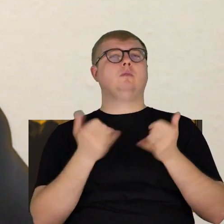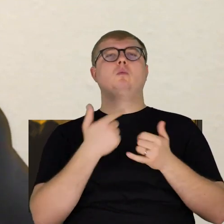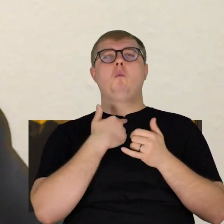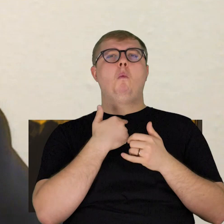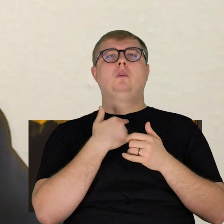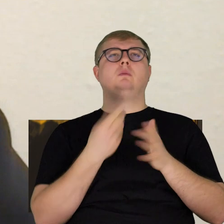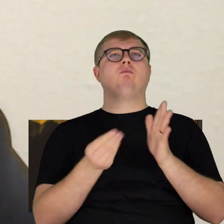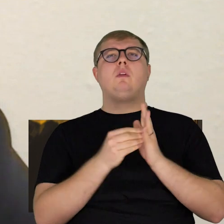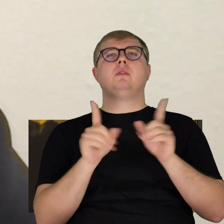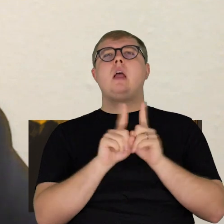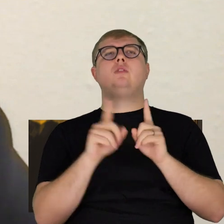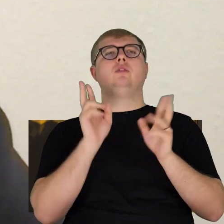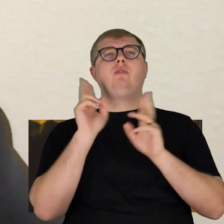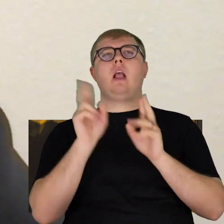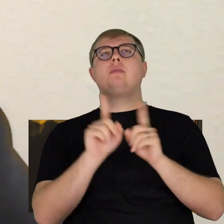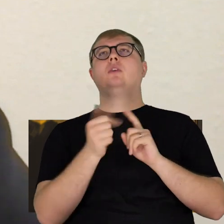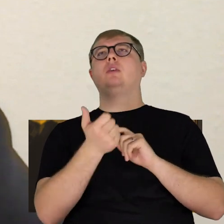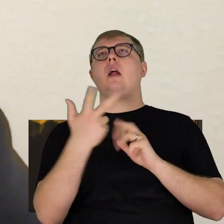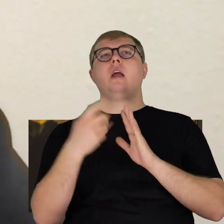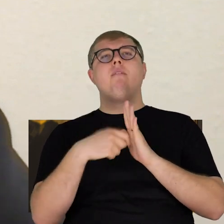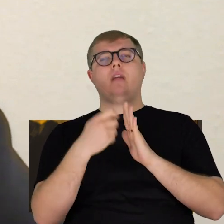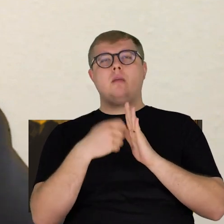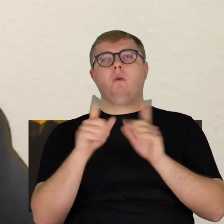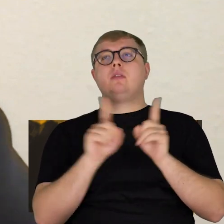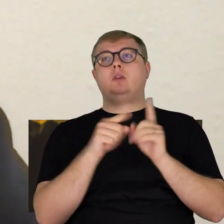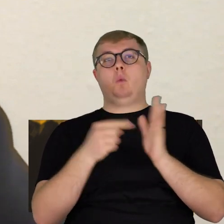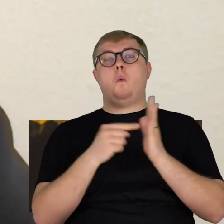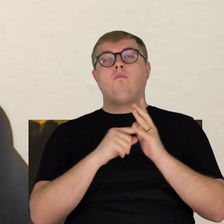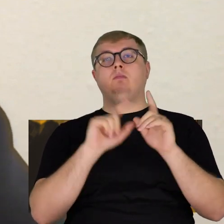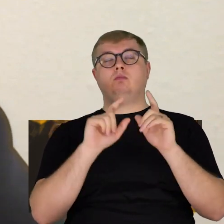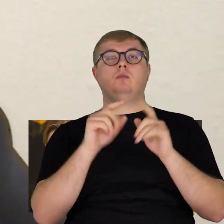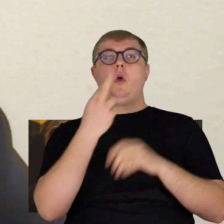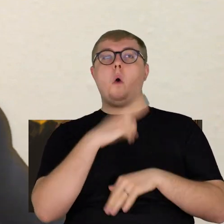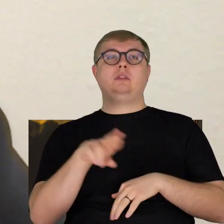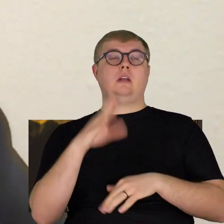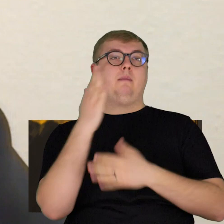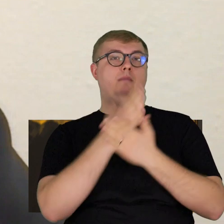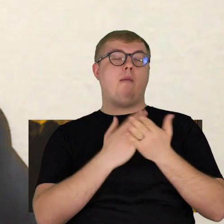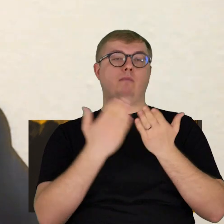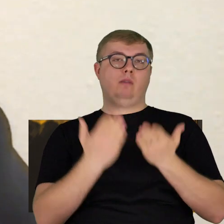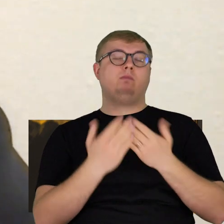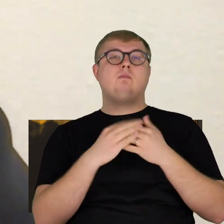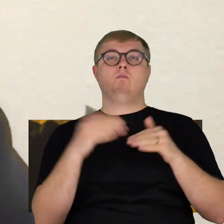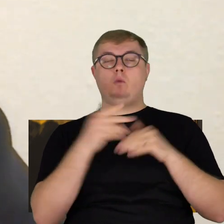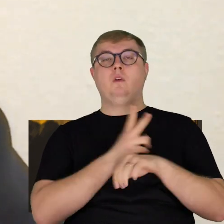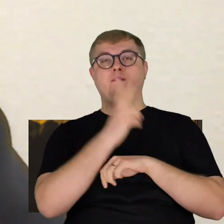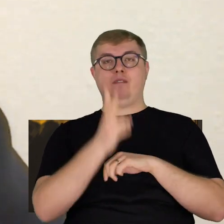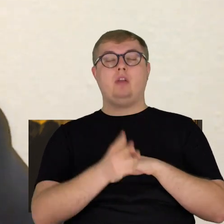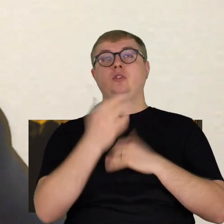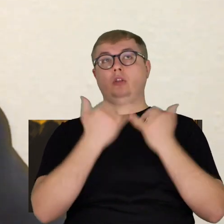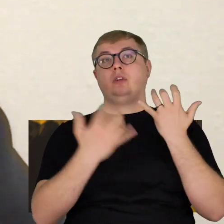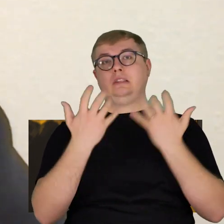some videos and so on. So that's a kind of a map that you can walk in if you want.